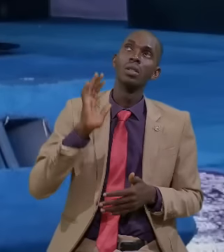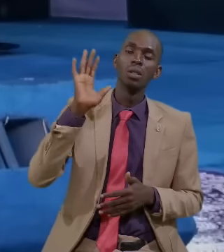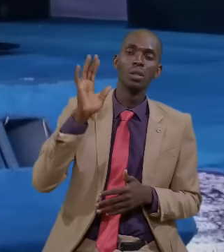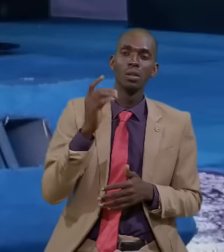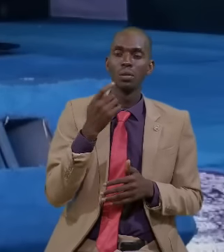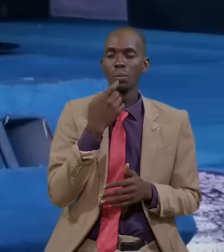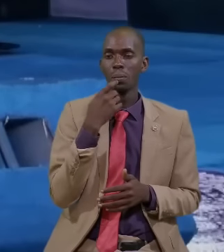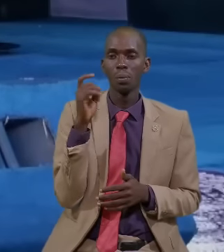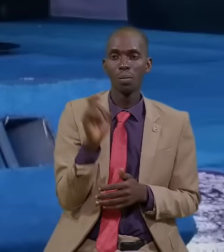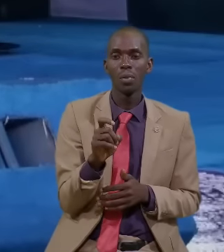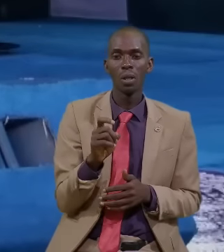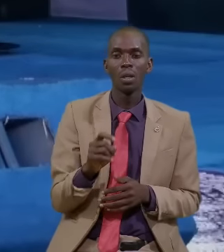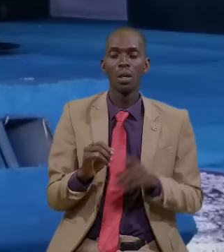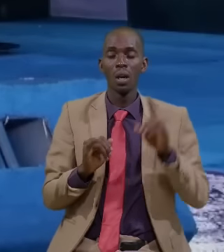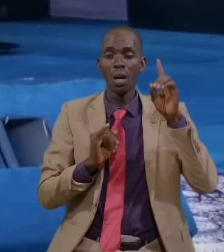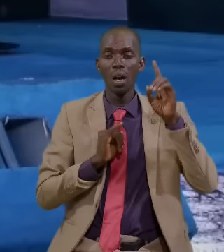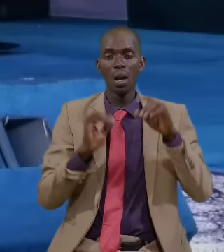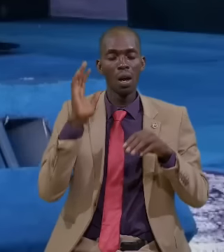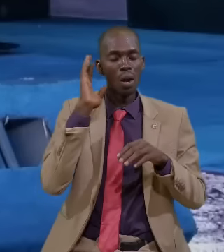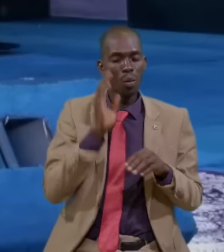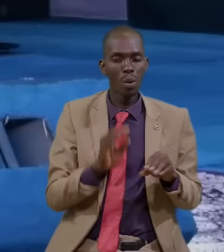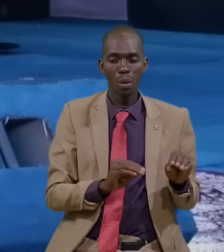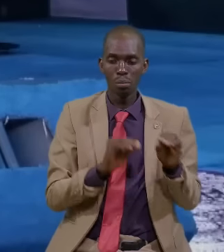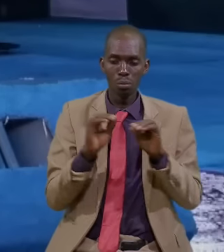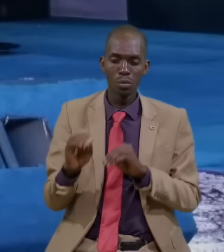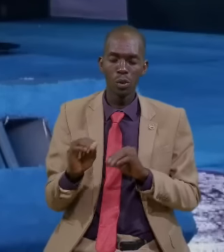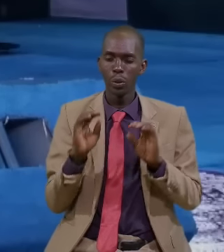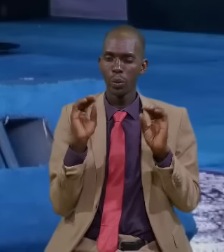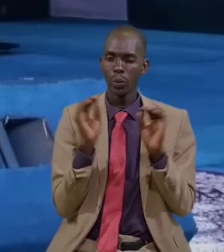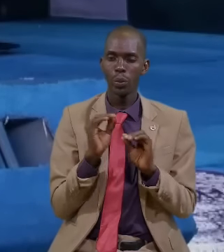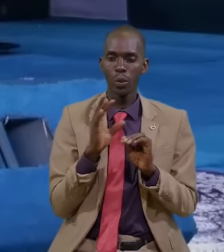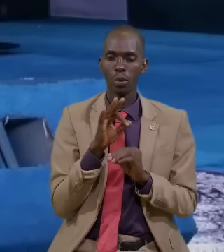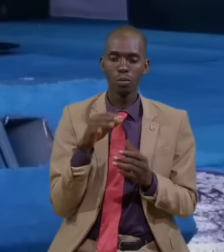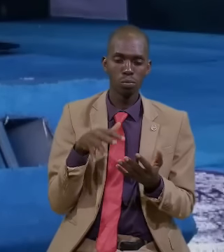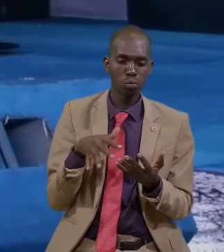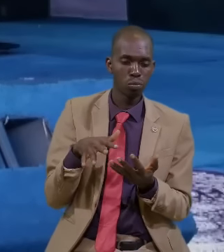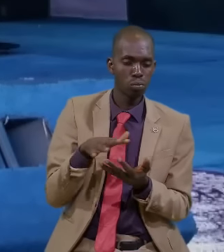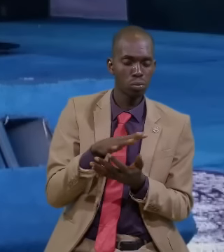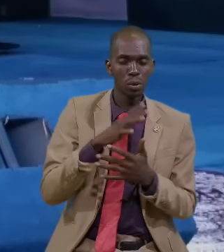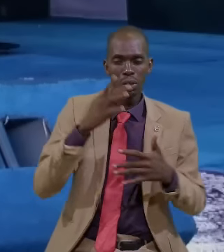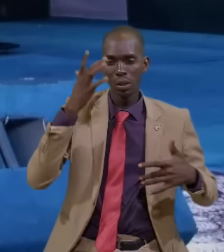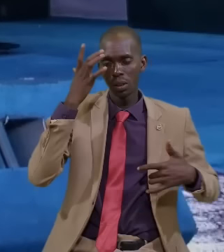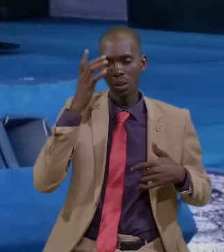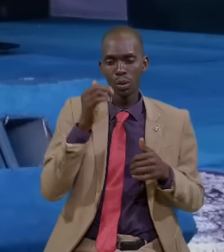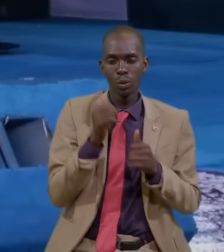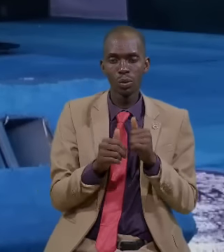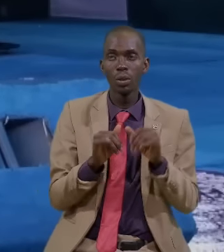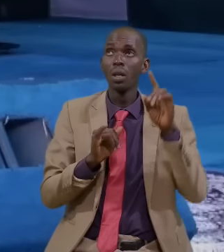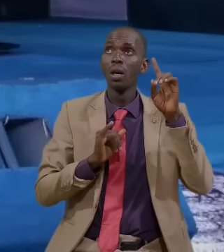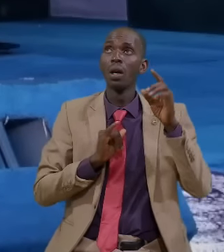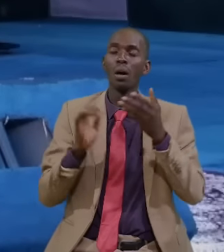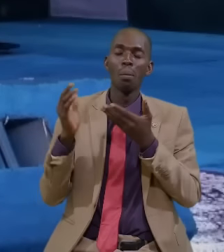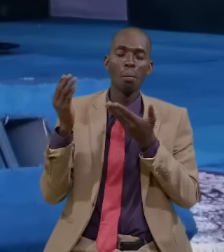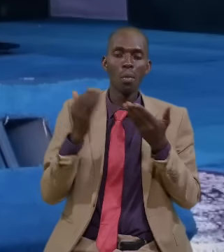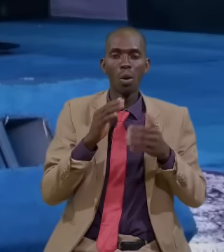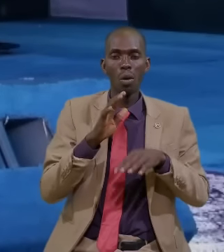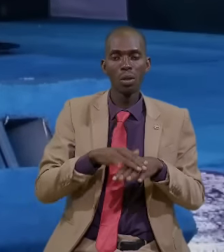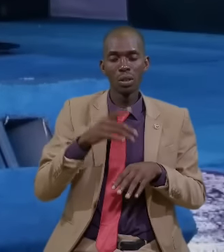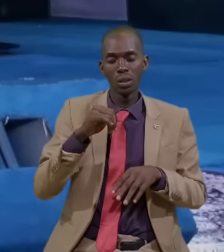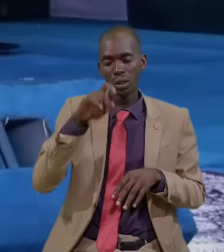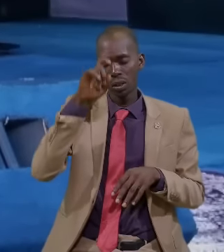put none of these diseases upon thee, which I have brought upon the Egyptians, for